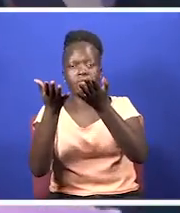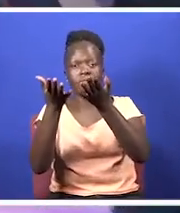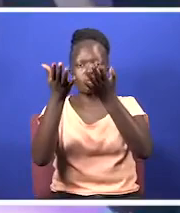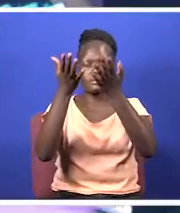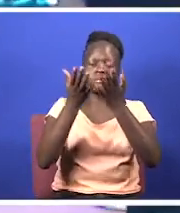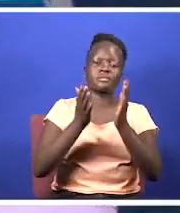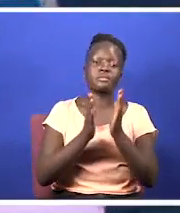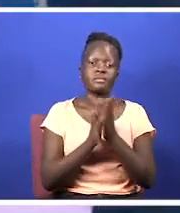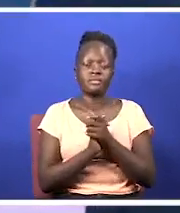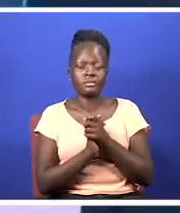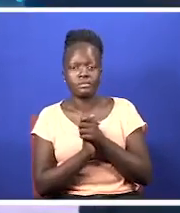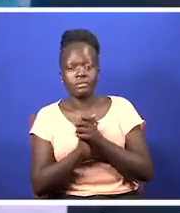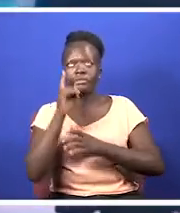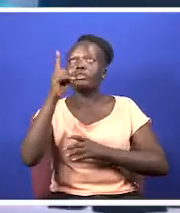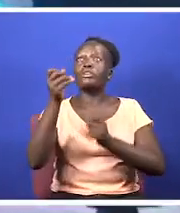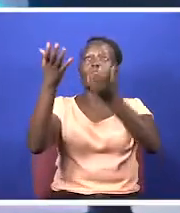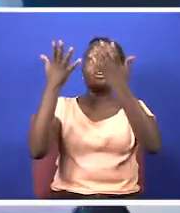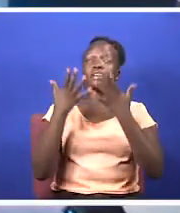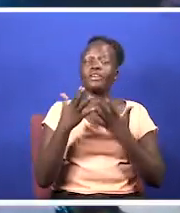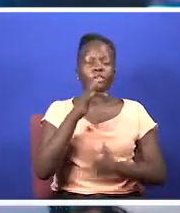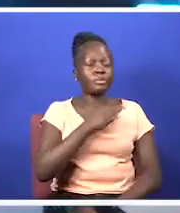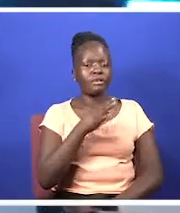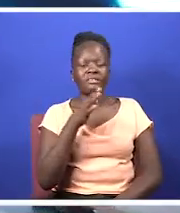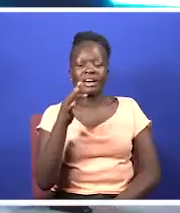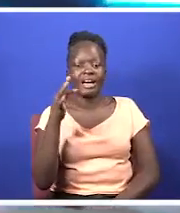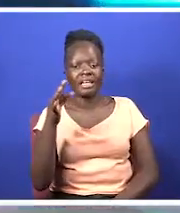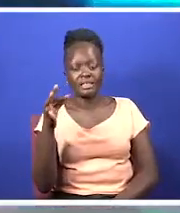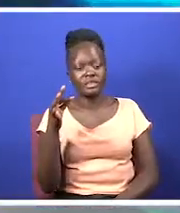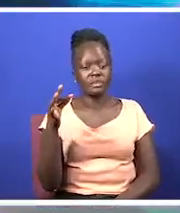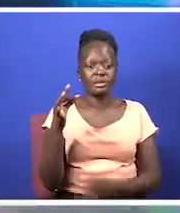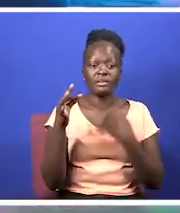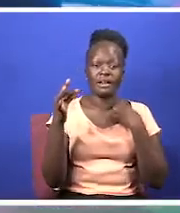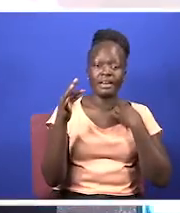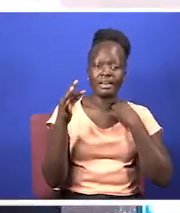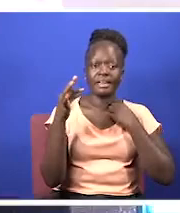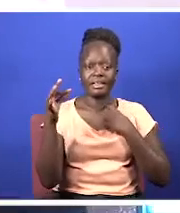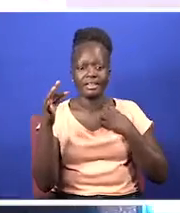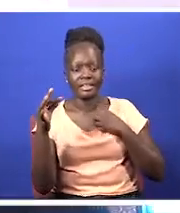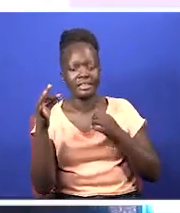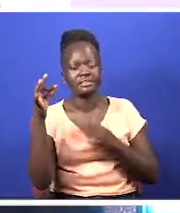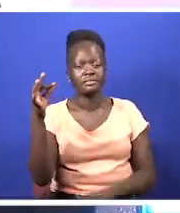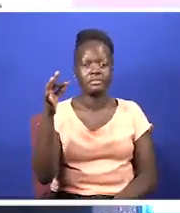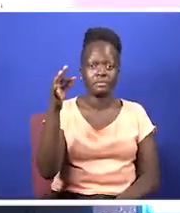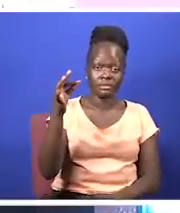Sacrifice. You provide the Holy Spirit. You provide the